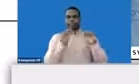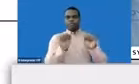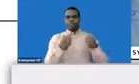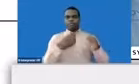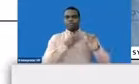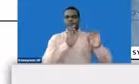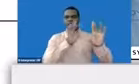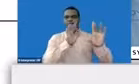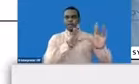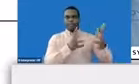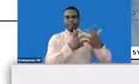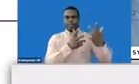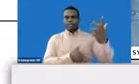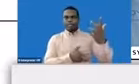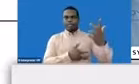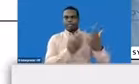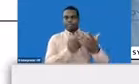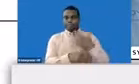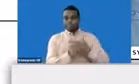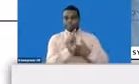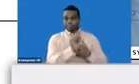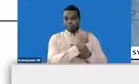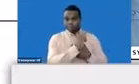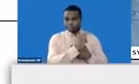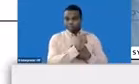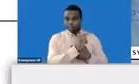they kind of gave up, or